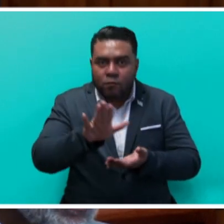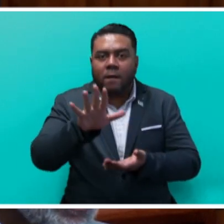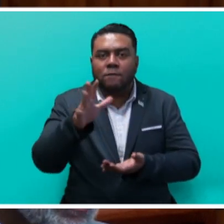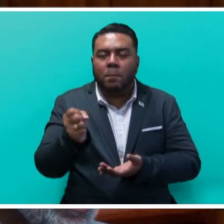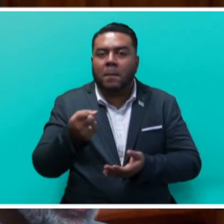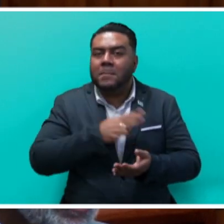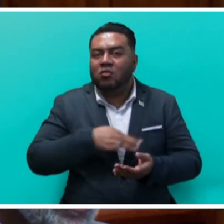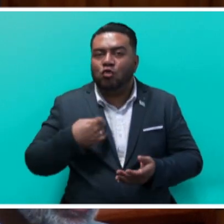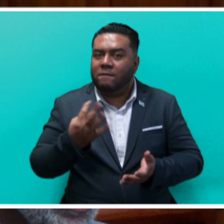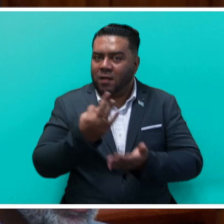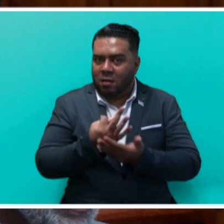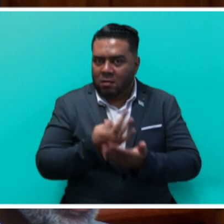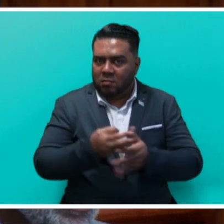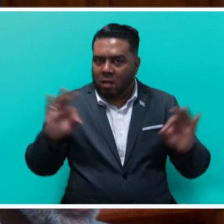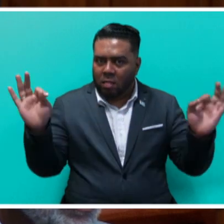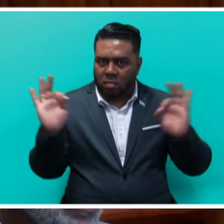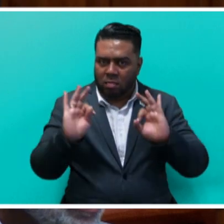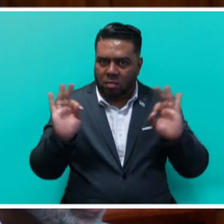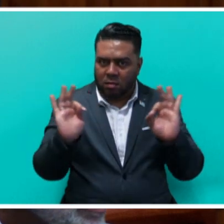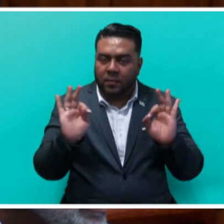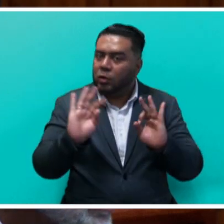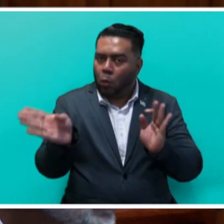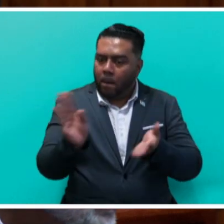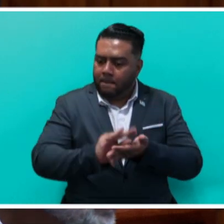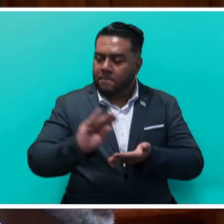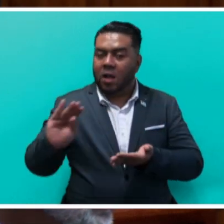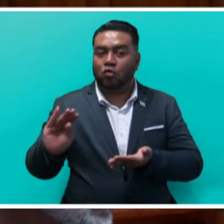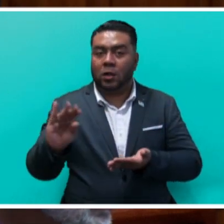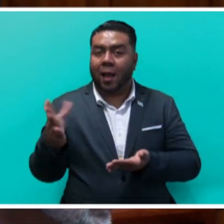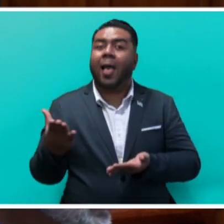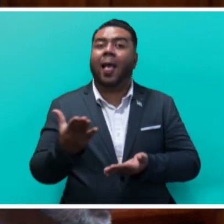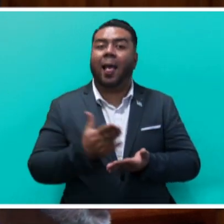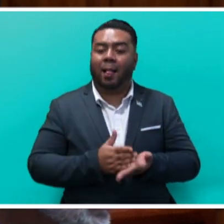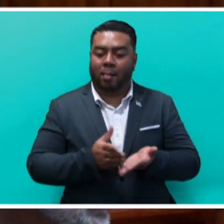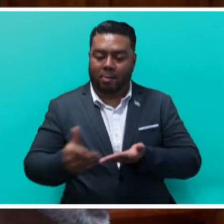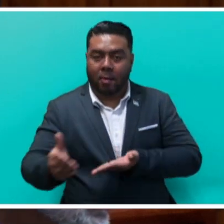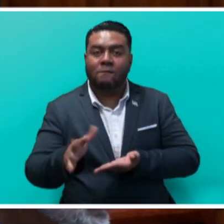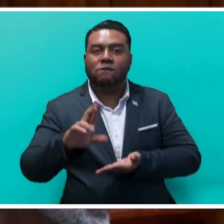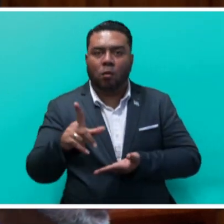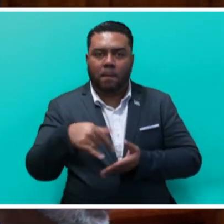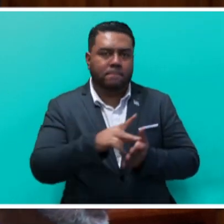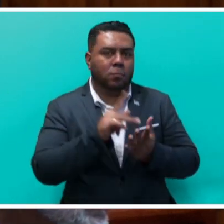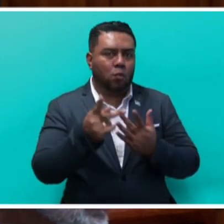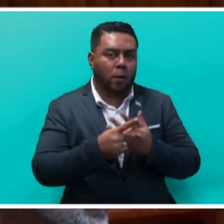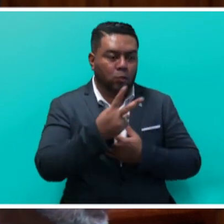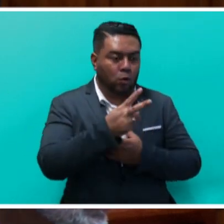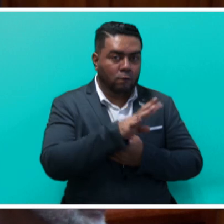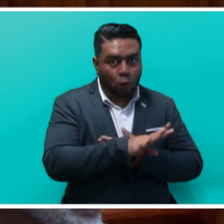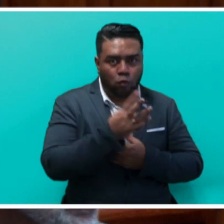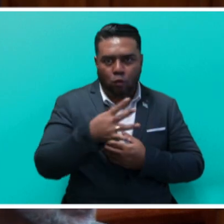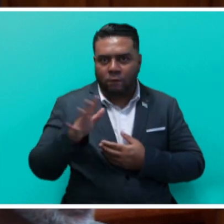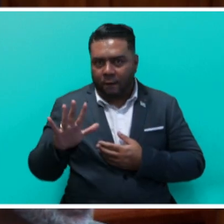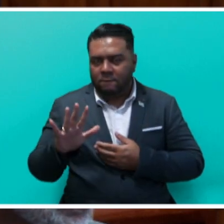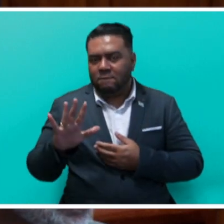of Finance. There was no budget allocated for the program in the 2024-2025